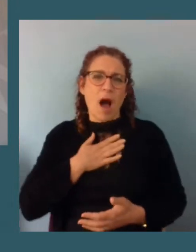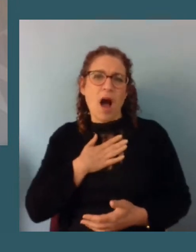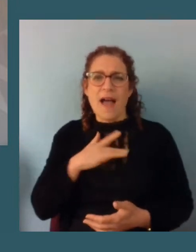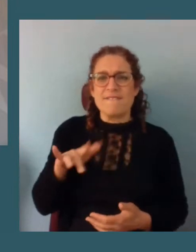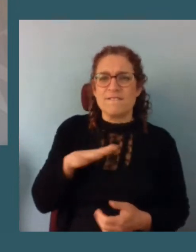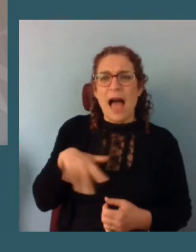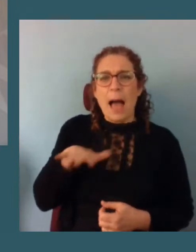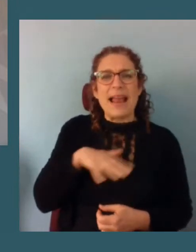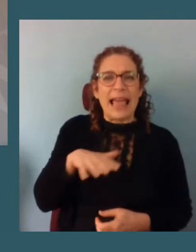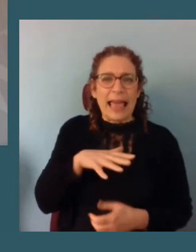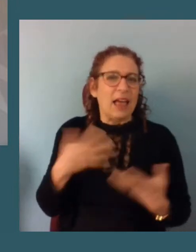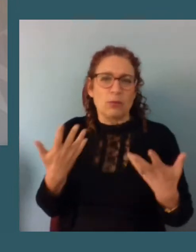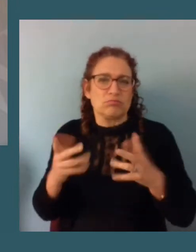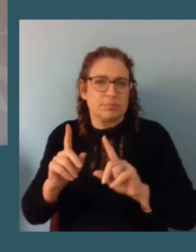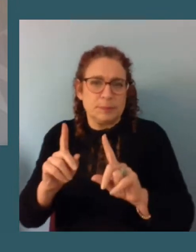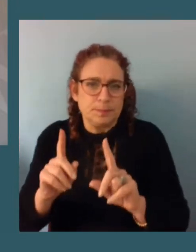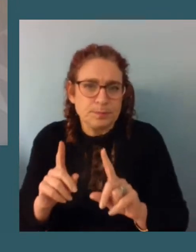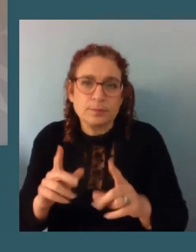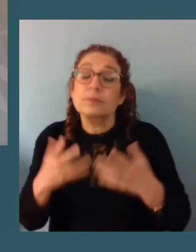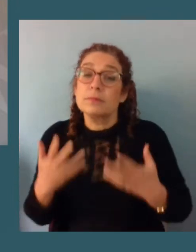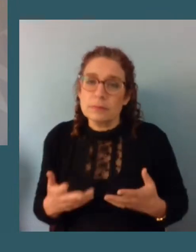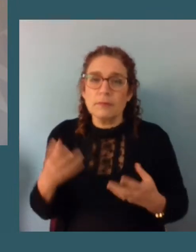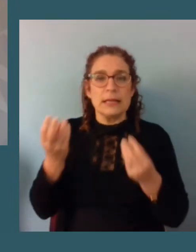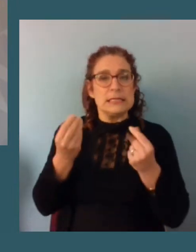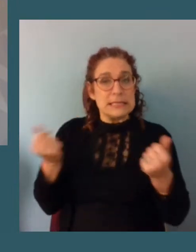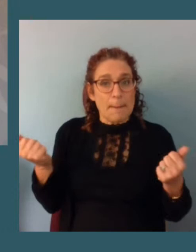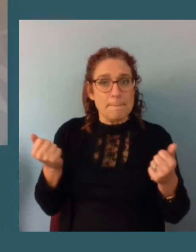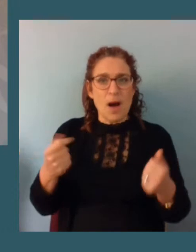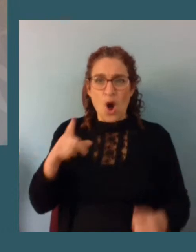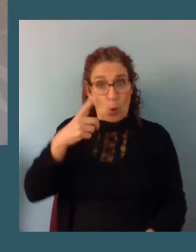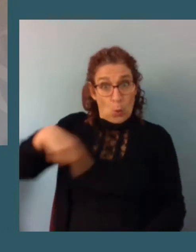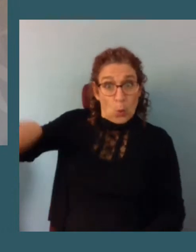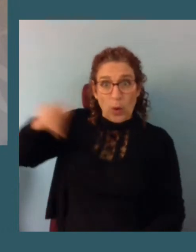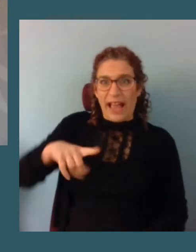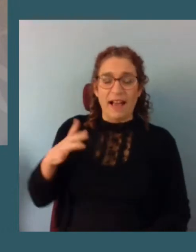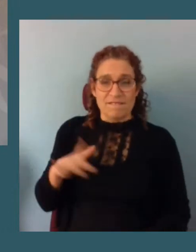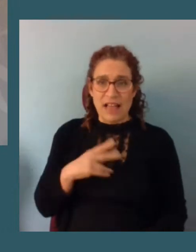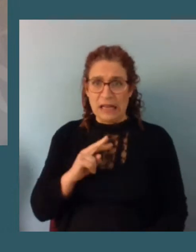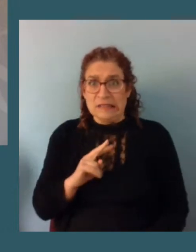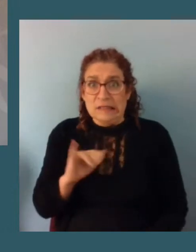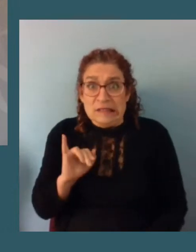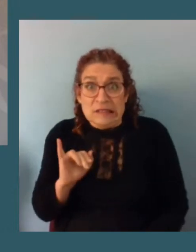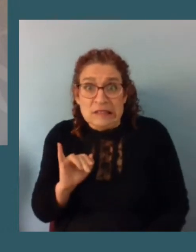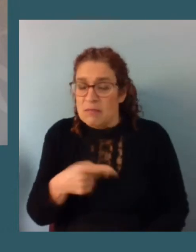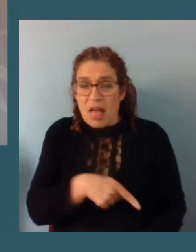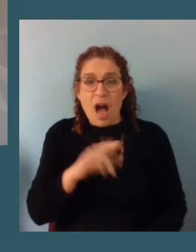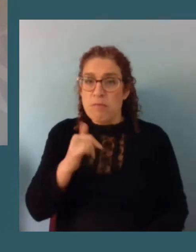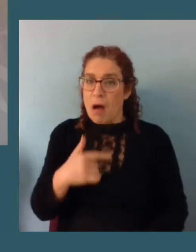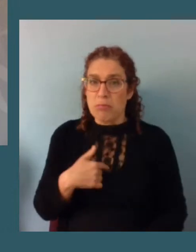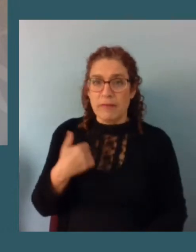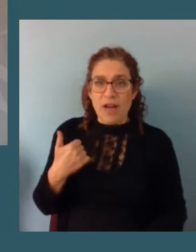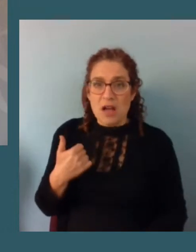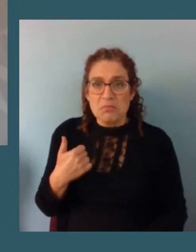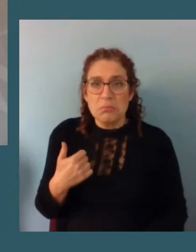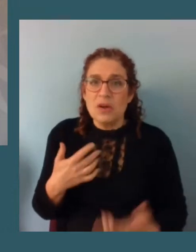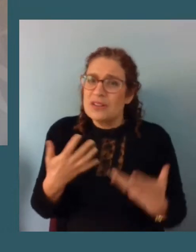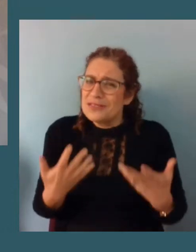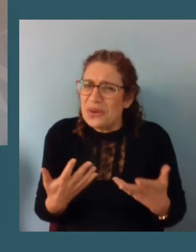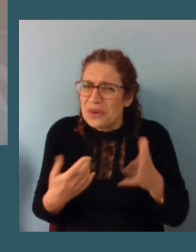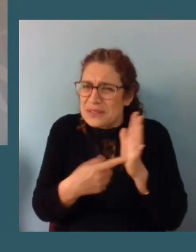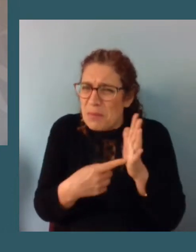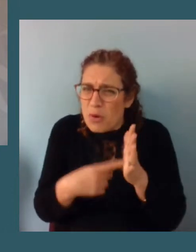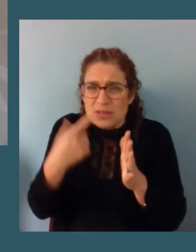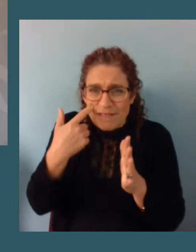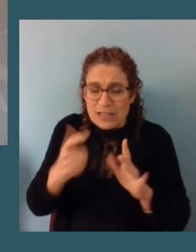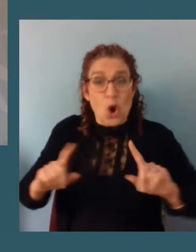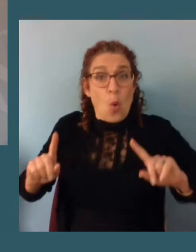makeup or whatever. So for some, we may think it's an issue, but they may not think it's an issue. So that's why it's so important to find out what is and what isn't a